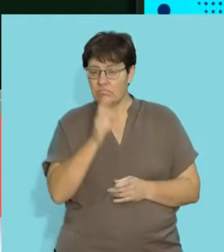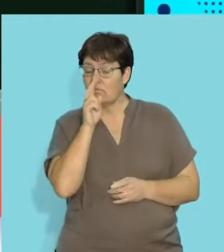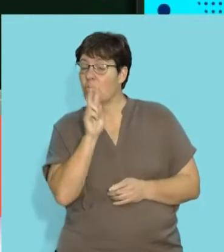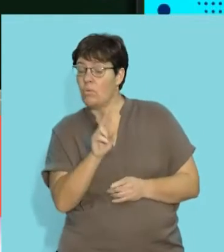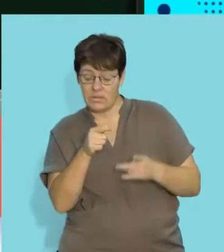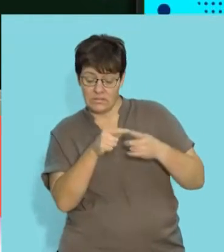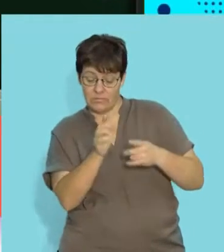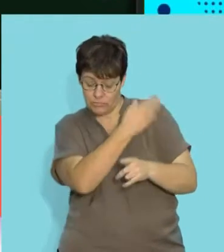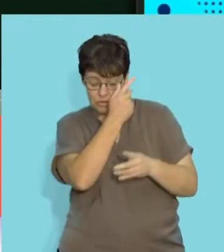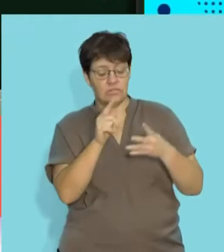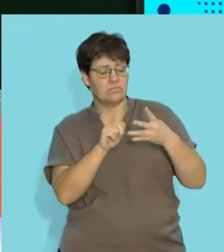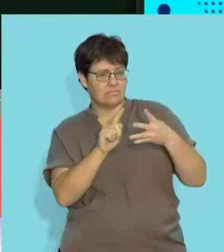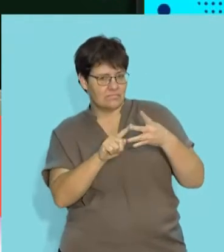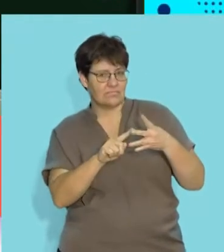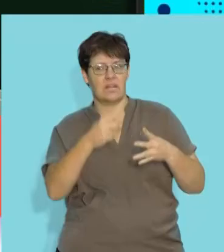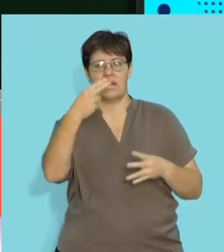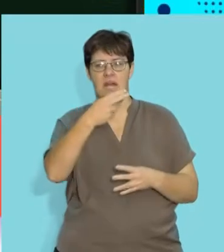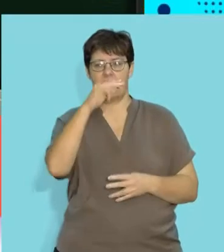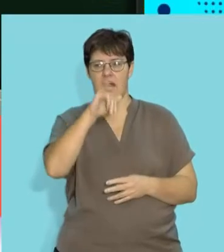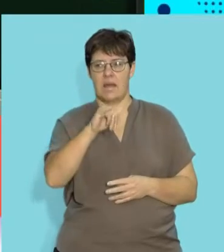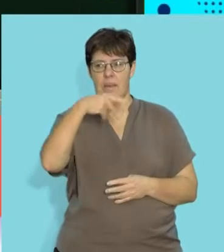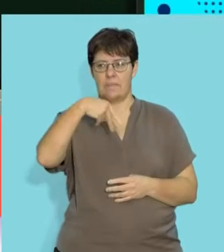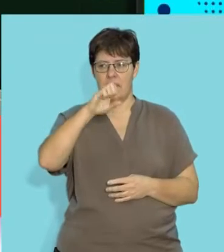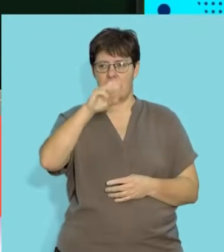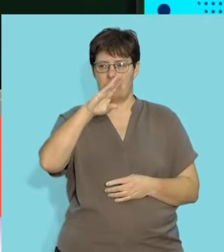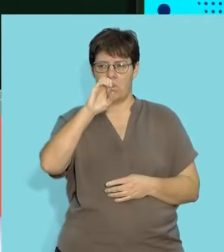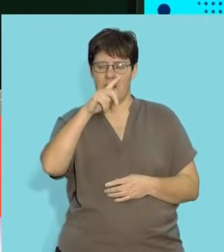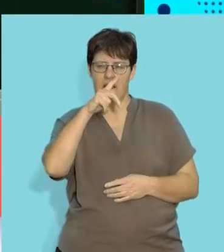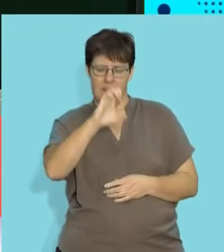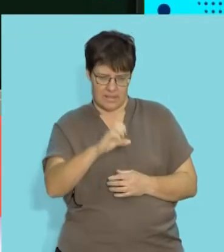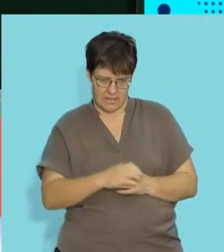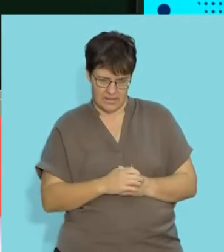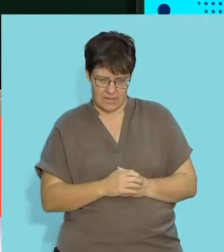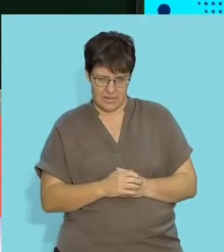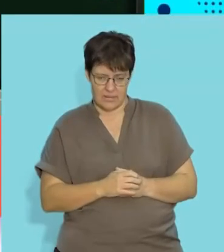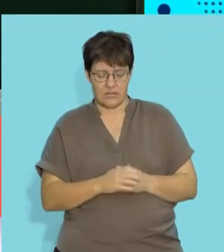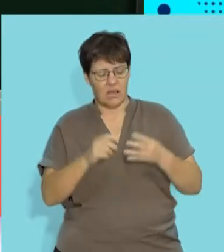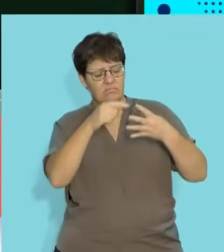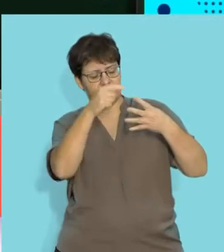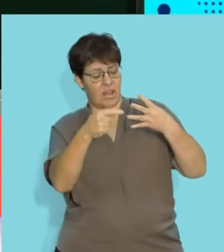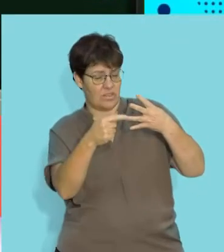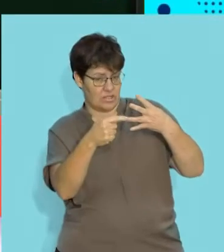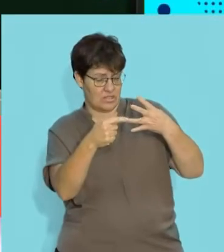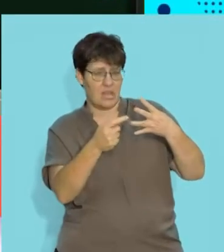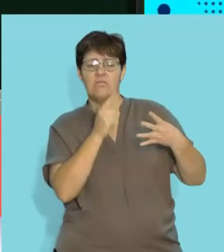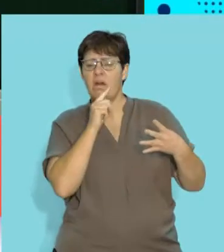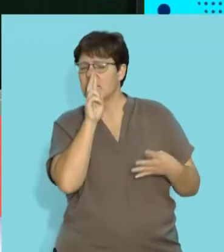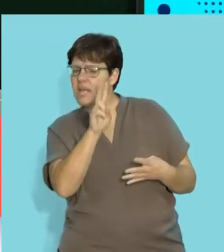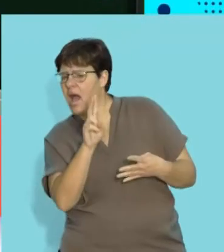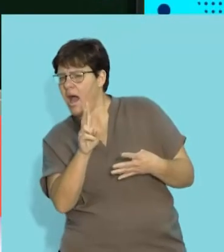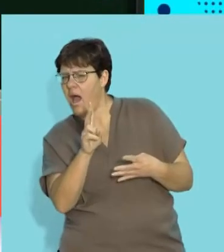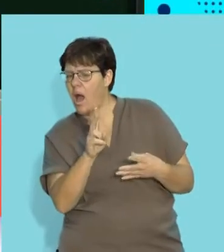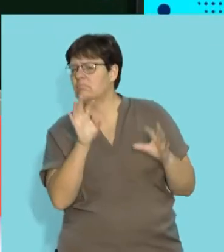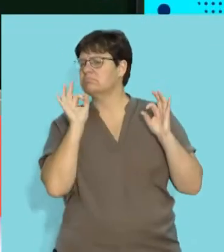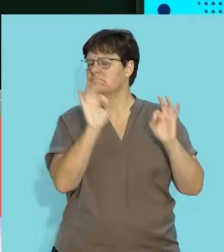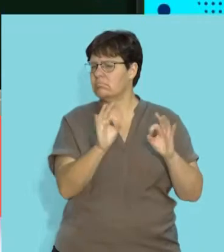we need to look at the hyperbolic function and see what is the general equation and how to go about trying to